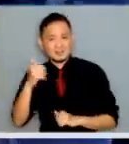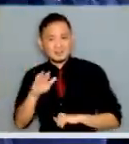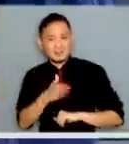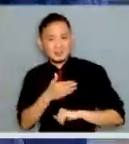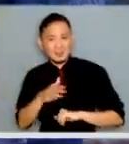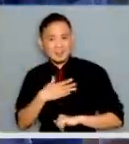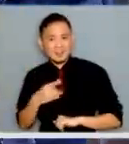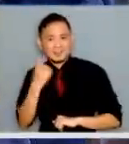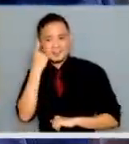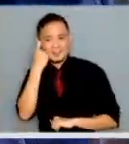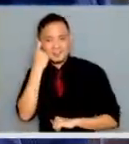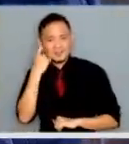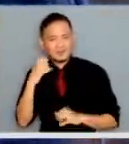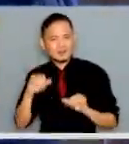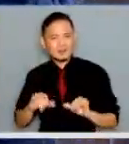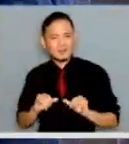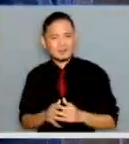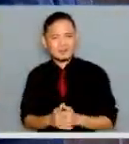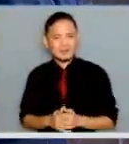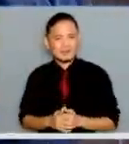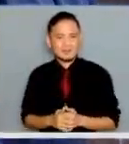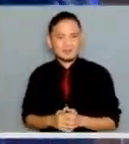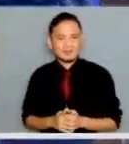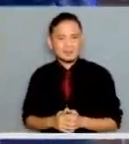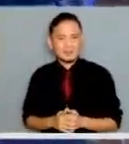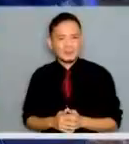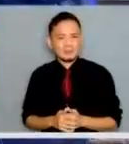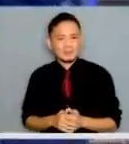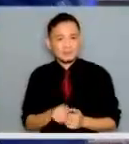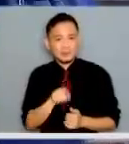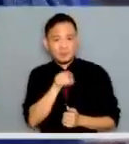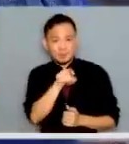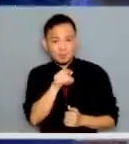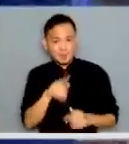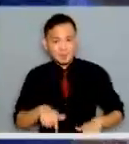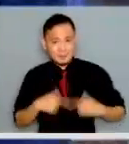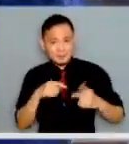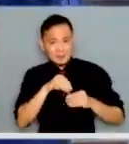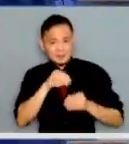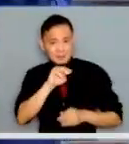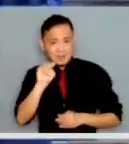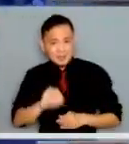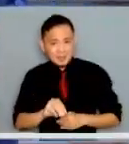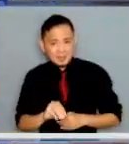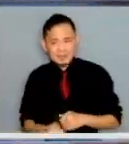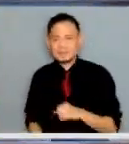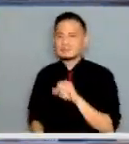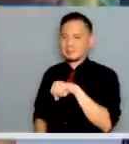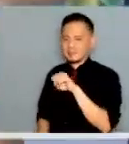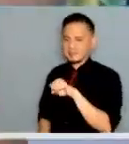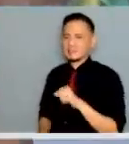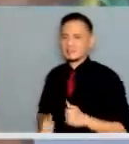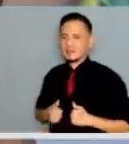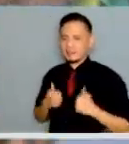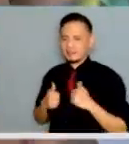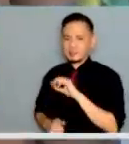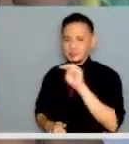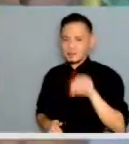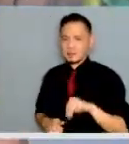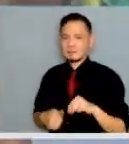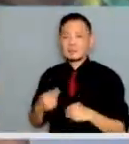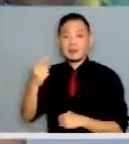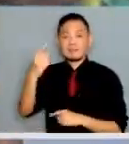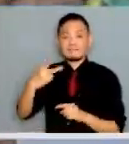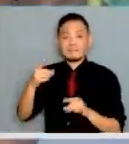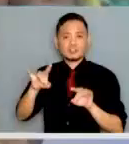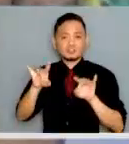Kanina. So, last question actually. So, Jasmine, are you based in Manila or? Yes, I am. I'm half Australian, half Filipino. But